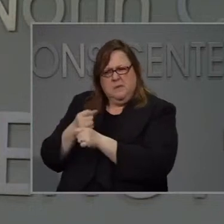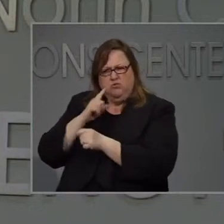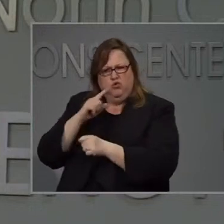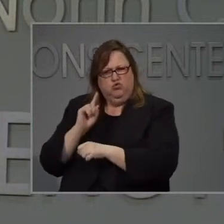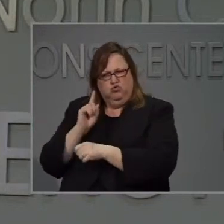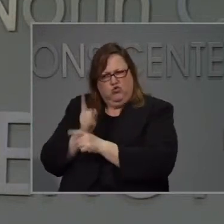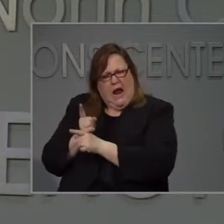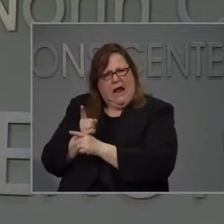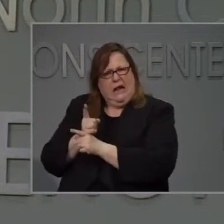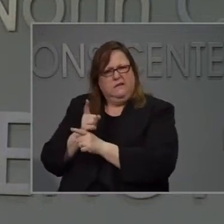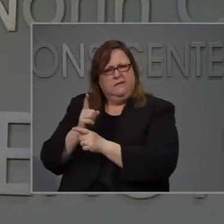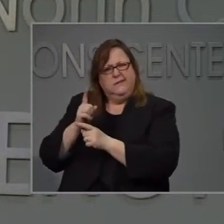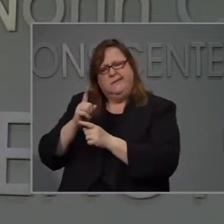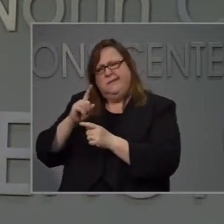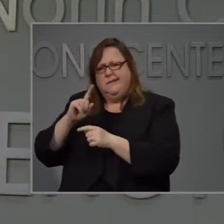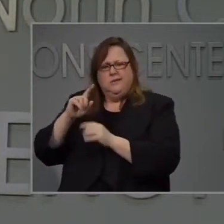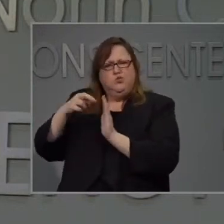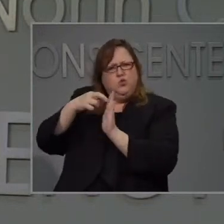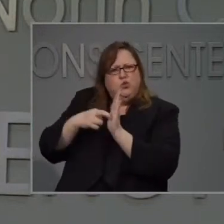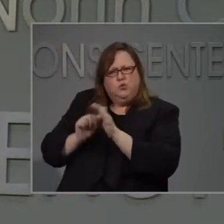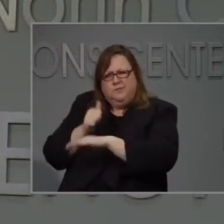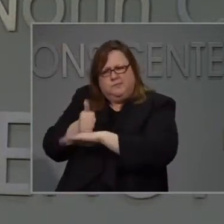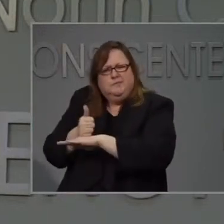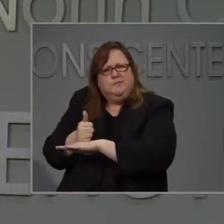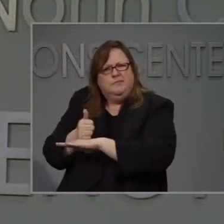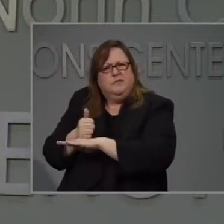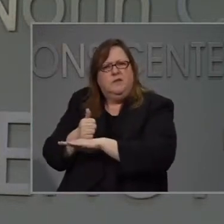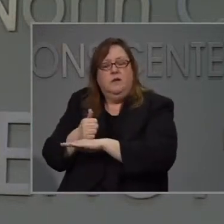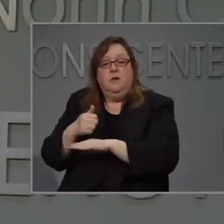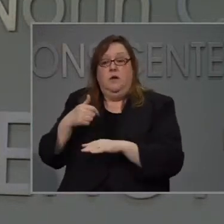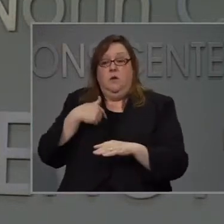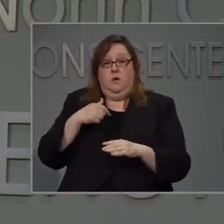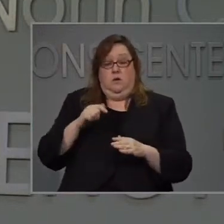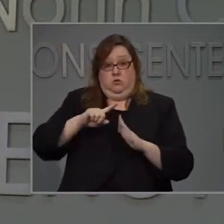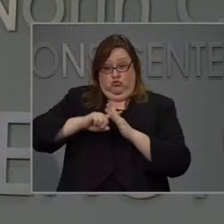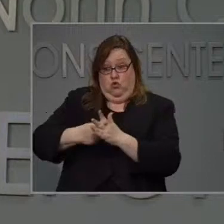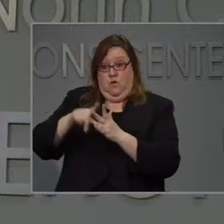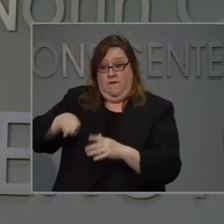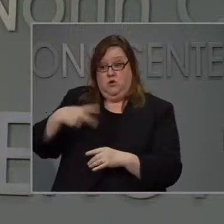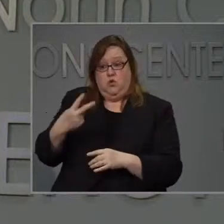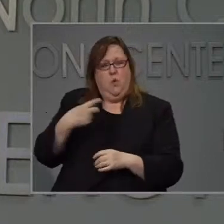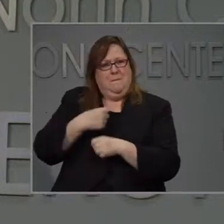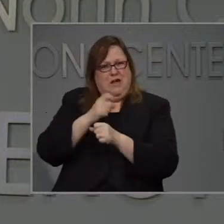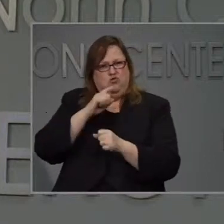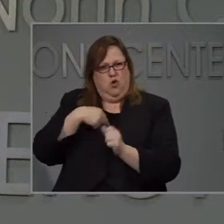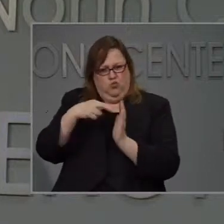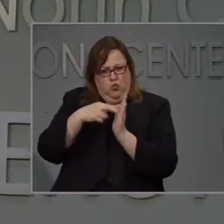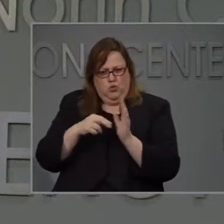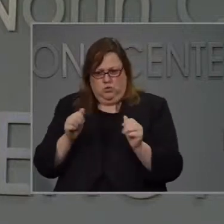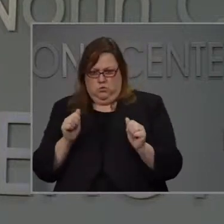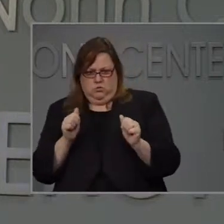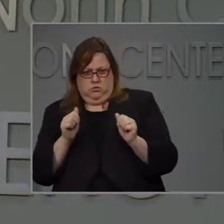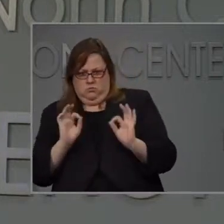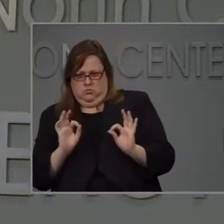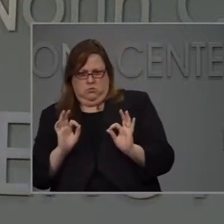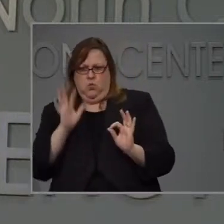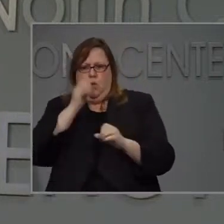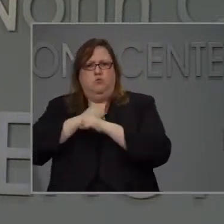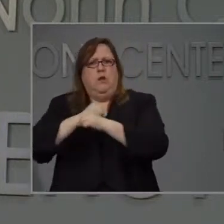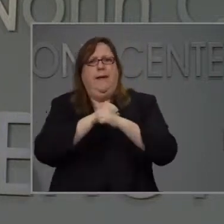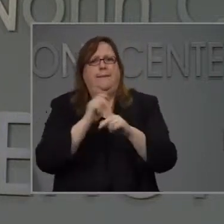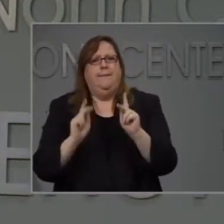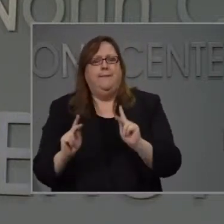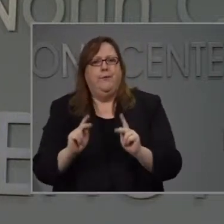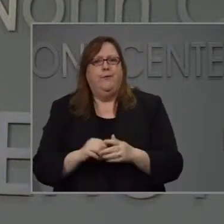kind of restrictions in place when we move into phase 2. The decision hasn't been made yet whether it